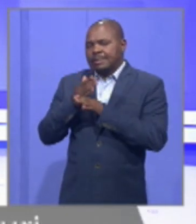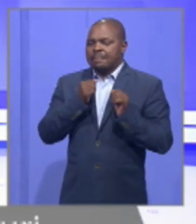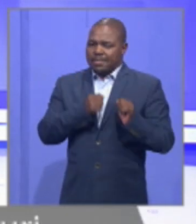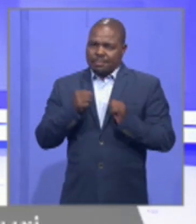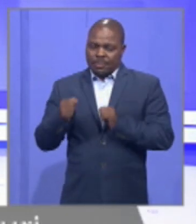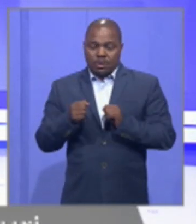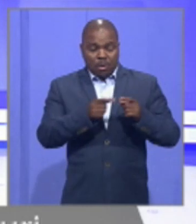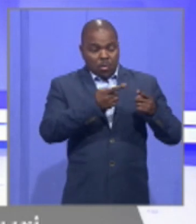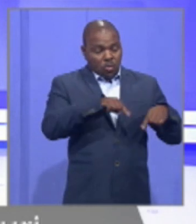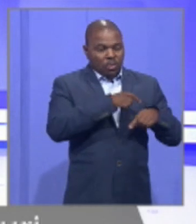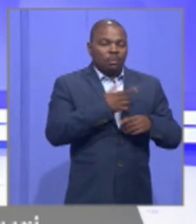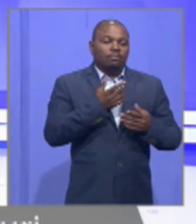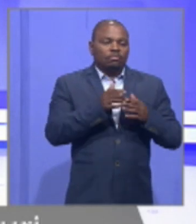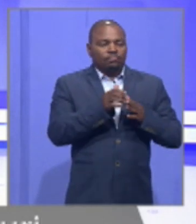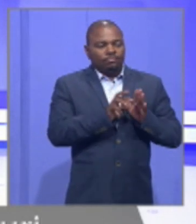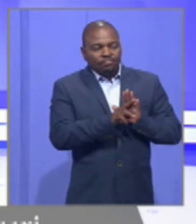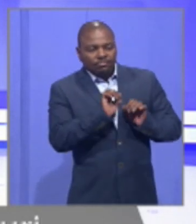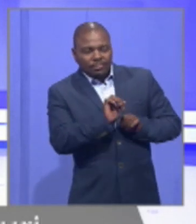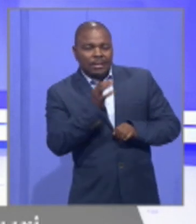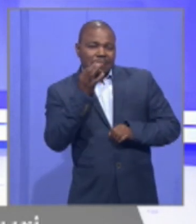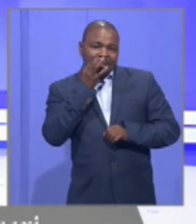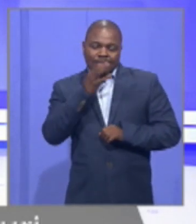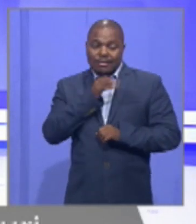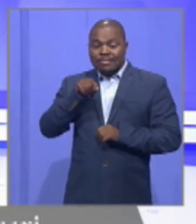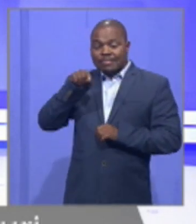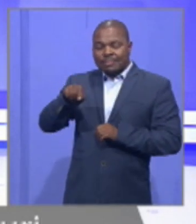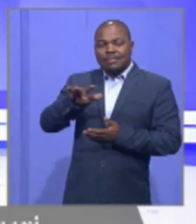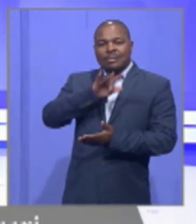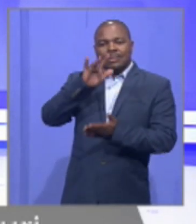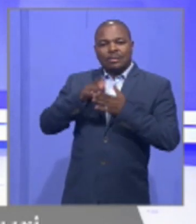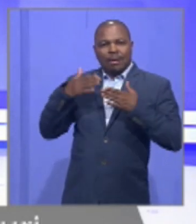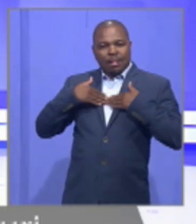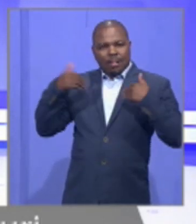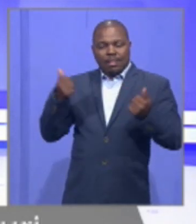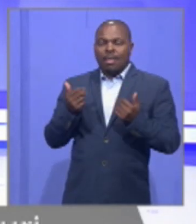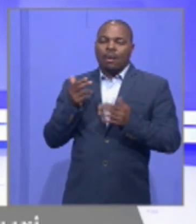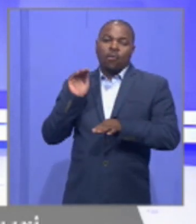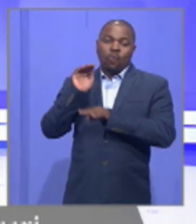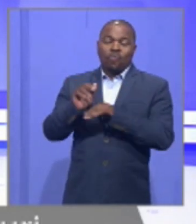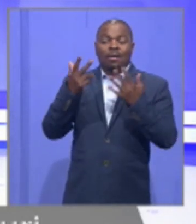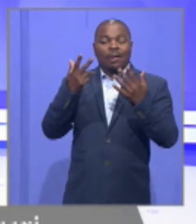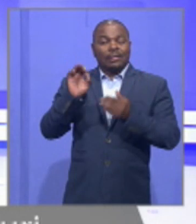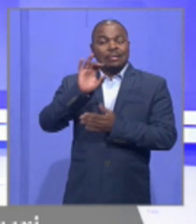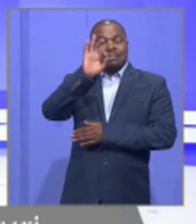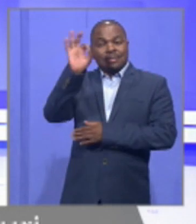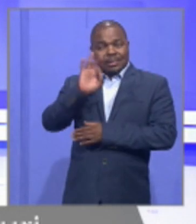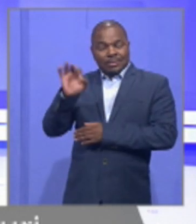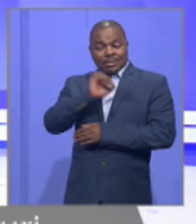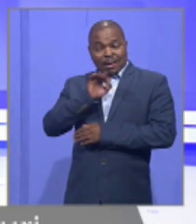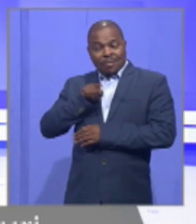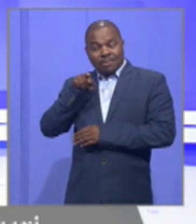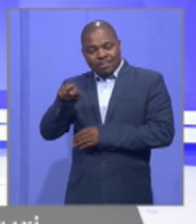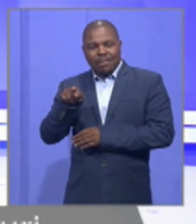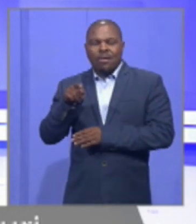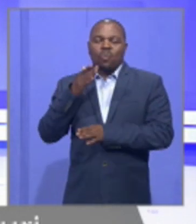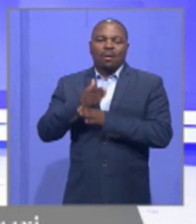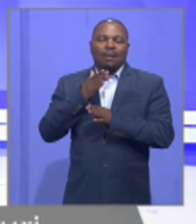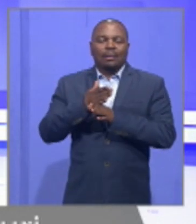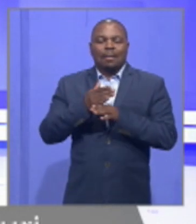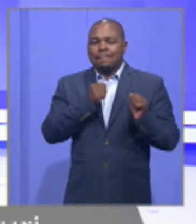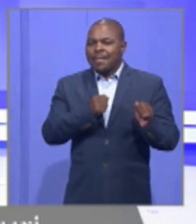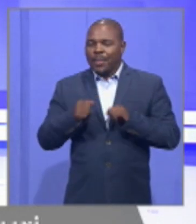ba nakwana ba bega gore badiri ba le diperesente di le 90 kwa tikwatikweng ya boitekanelo ke badiri ba nakwana mme bangwe